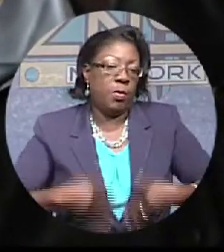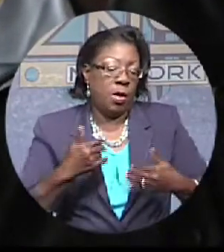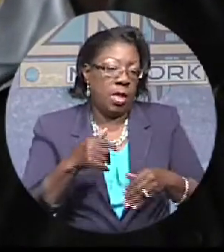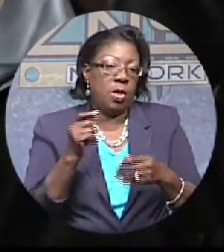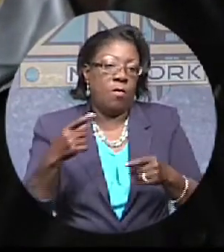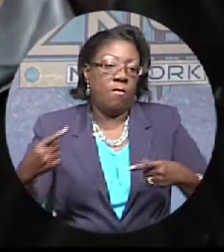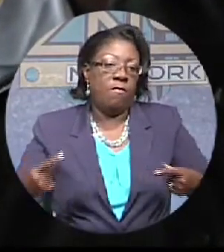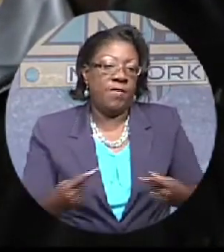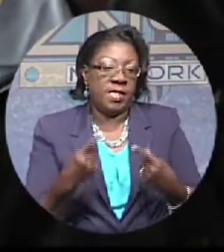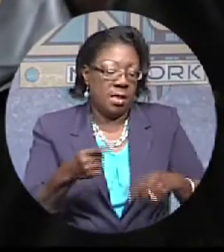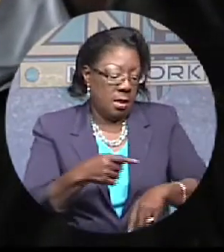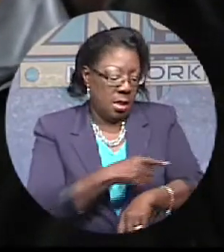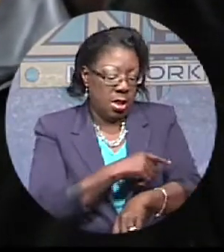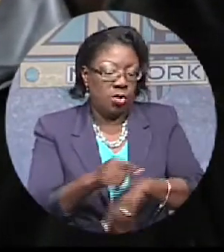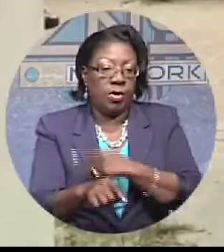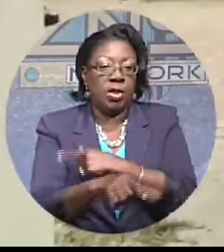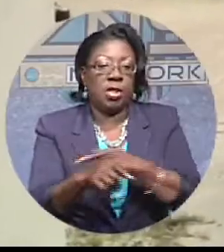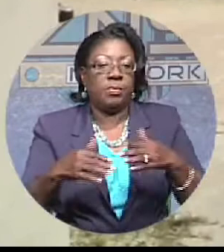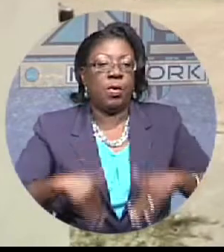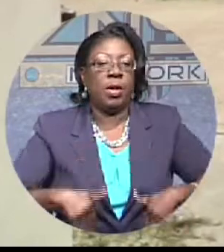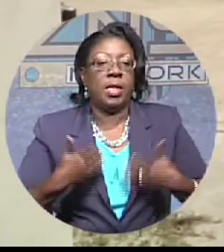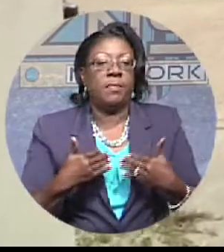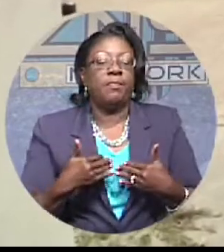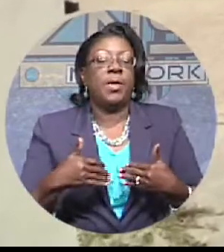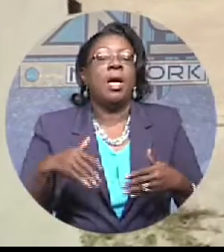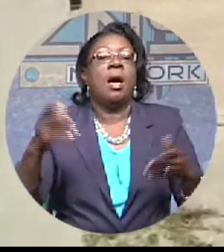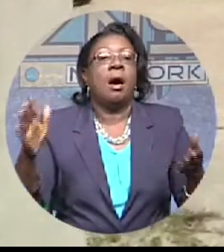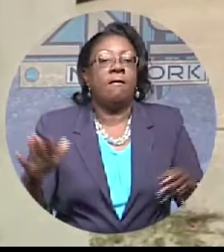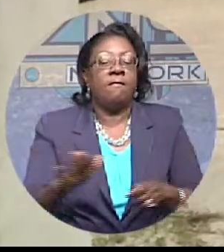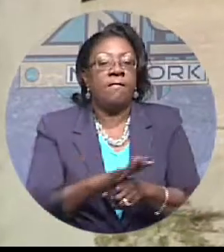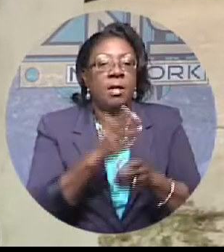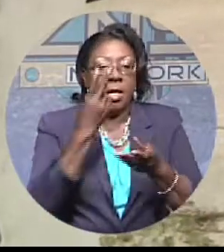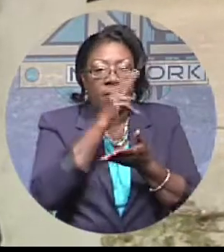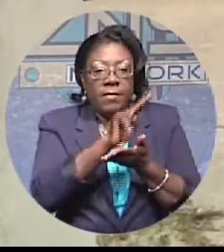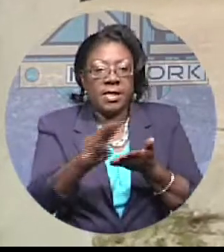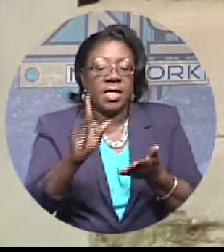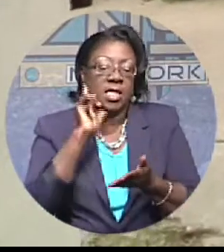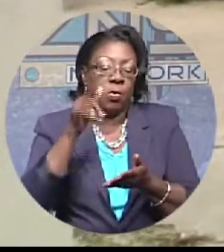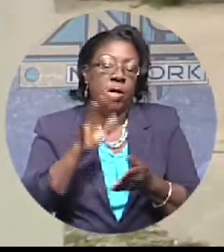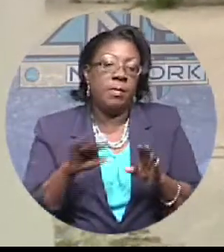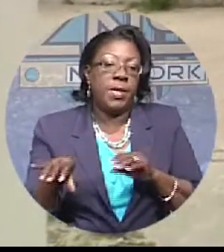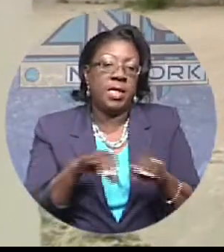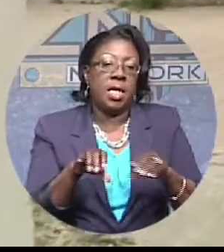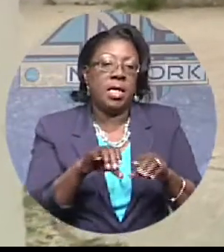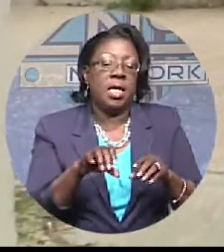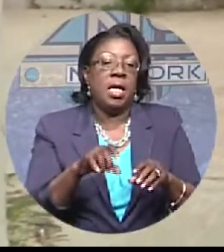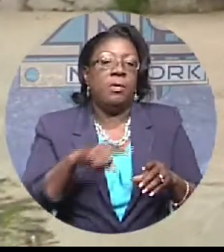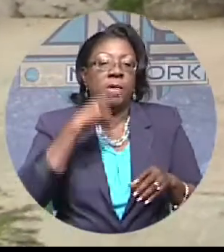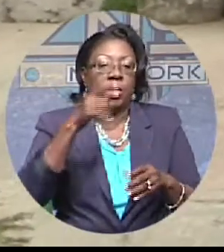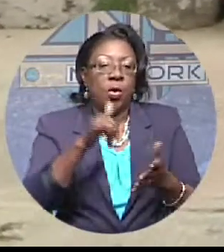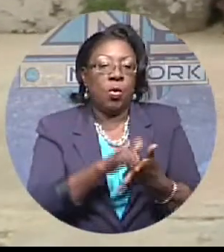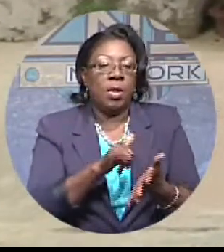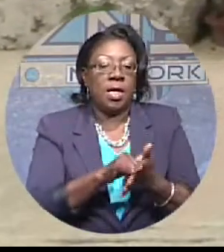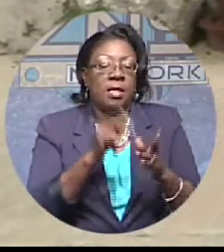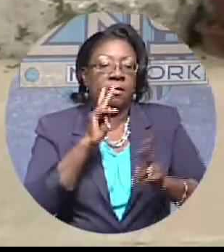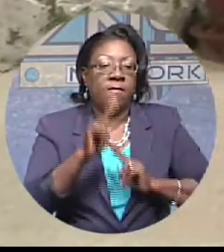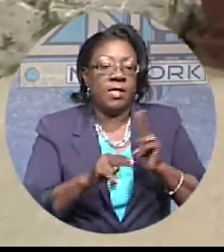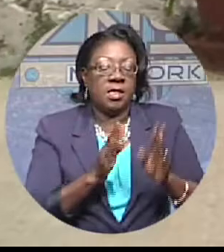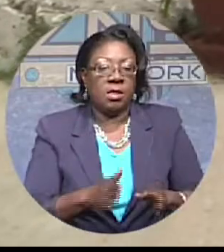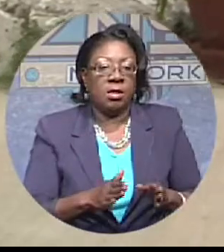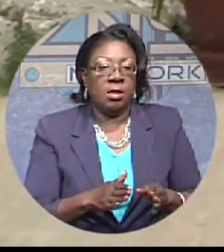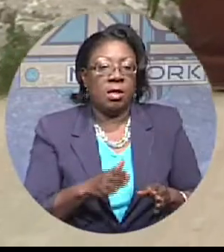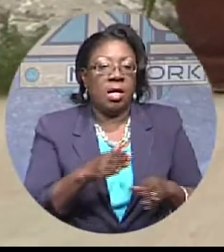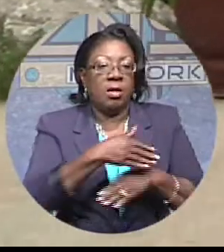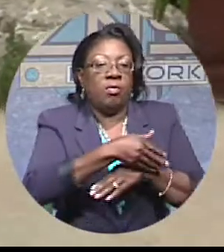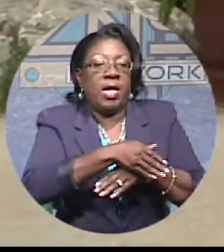a full investigation will be done. By the time the ZNS News arrived on the scene, we were told that the tourist that had actually found the body